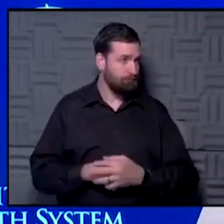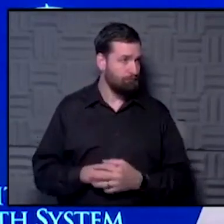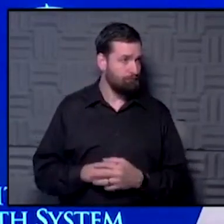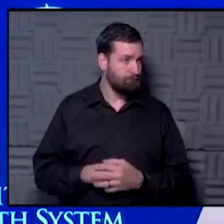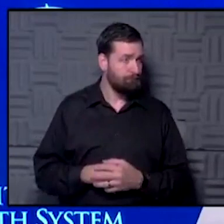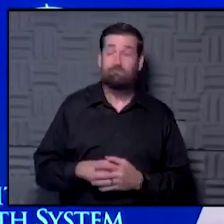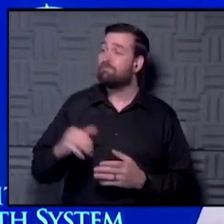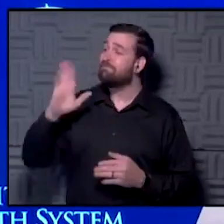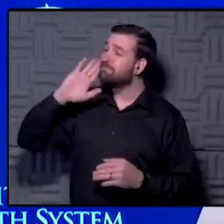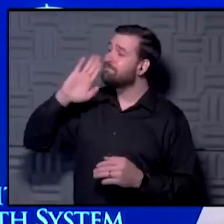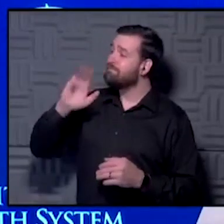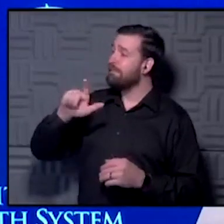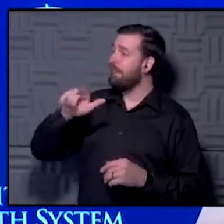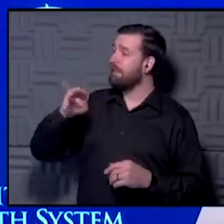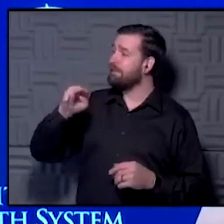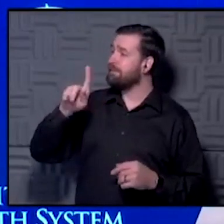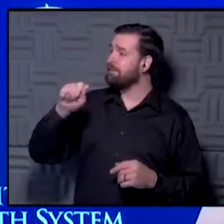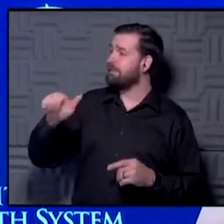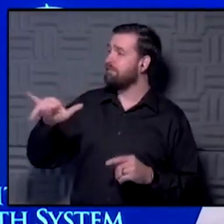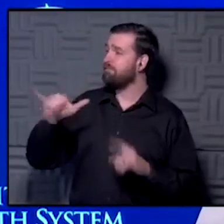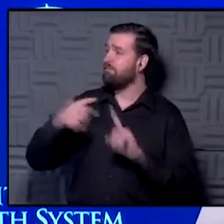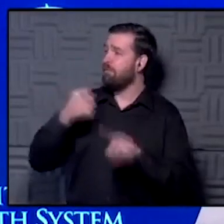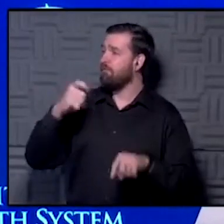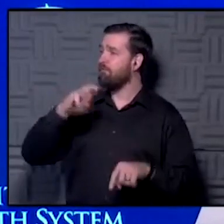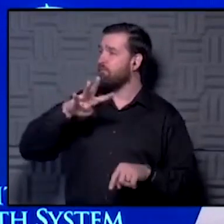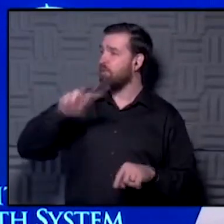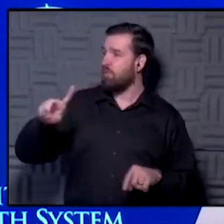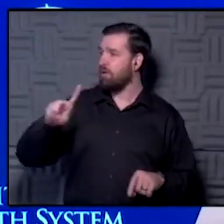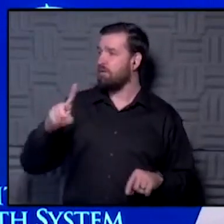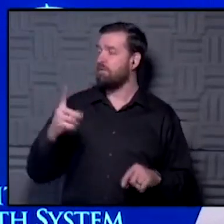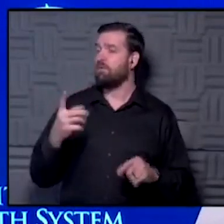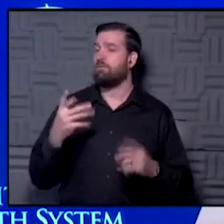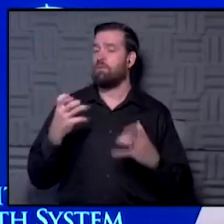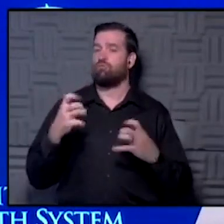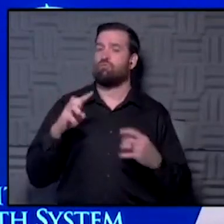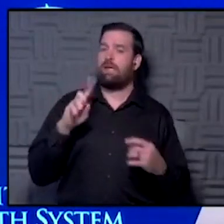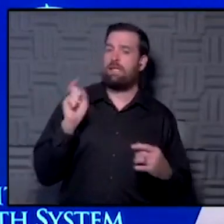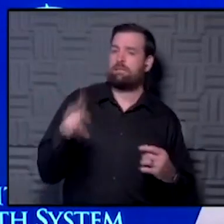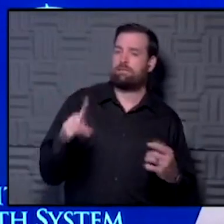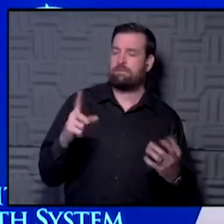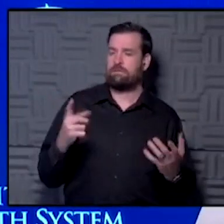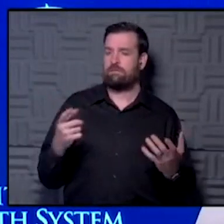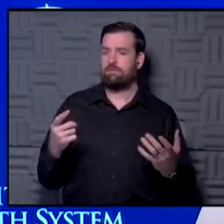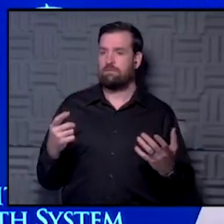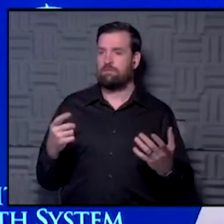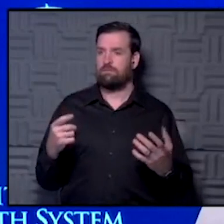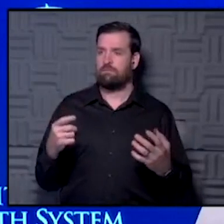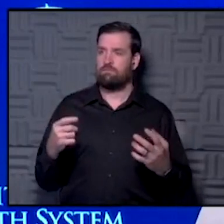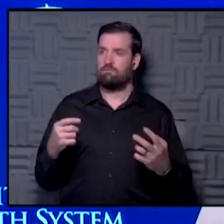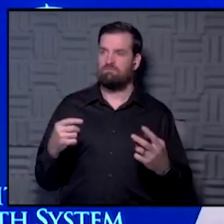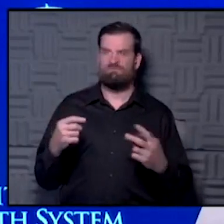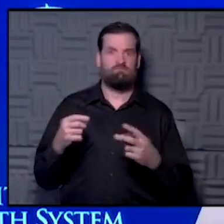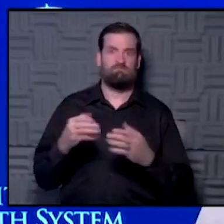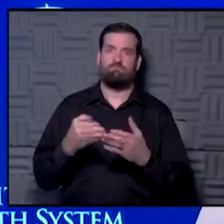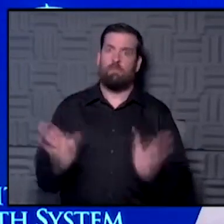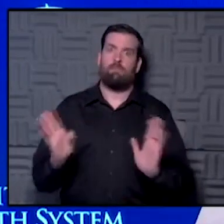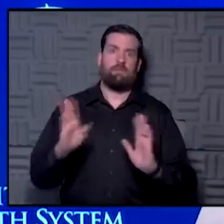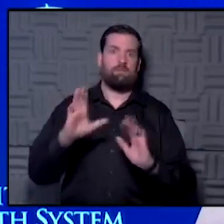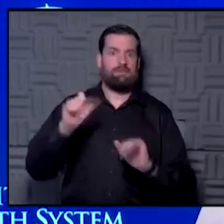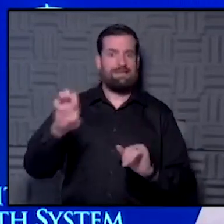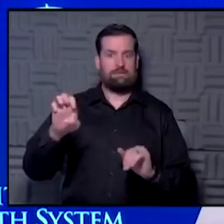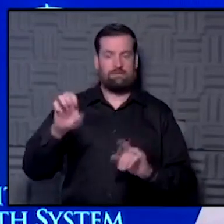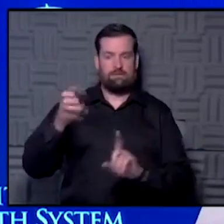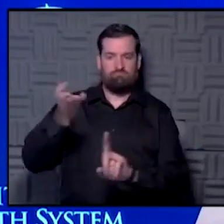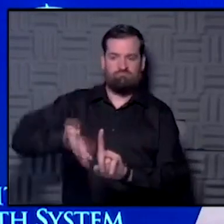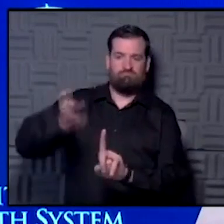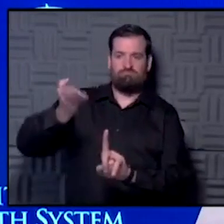Hi, good morning. It's Lindsay from 41. Hi, Lizzie. We just wanted to ask, when you have a very public case like this with someone who